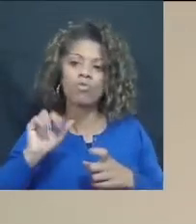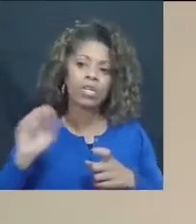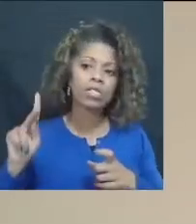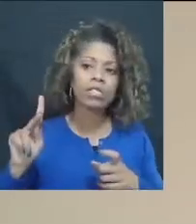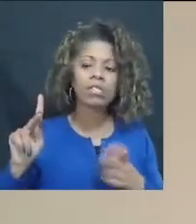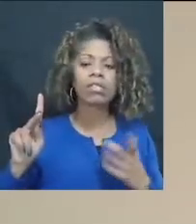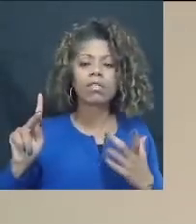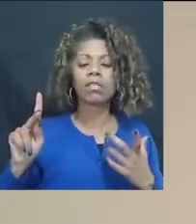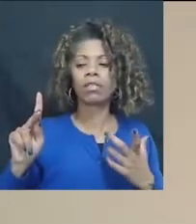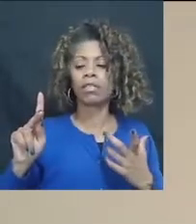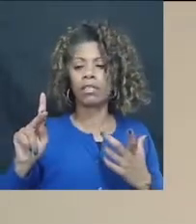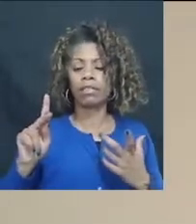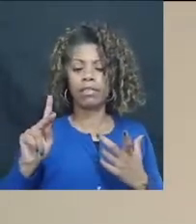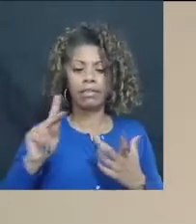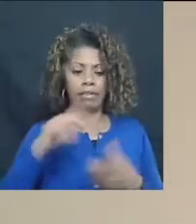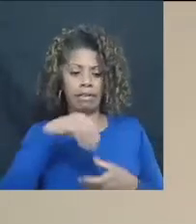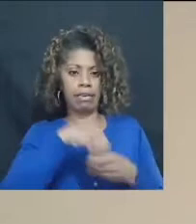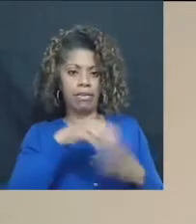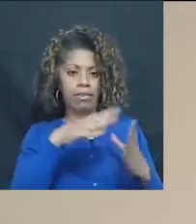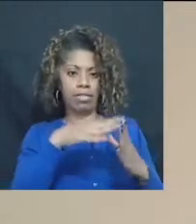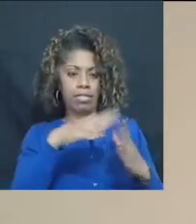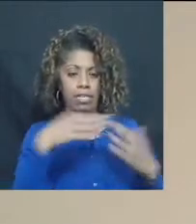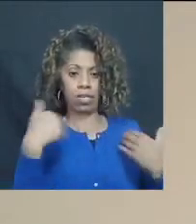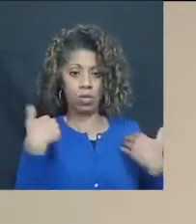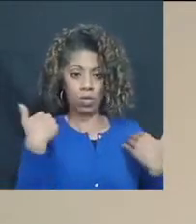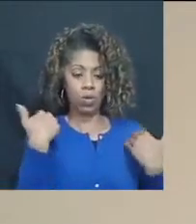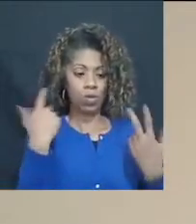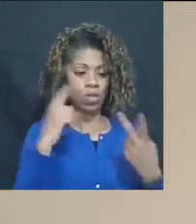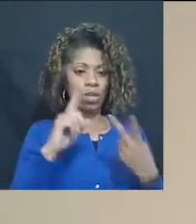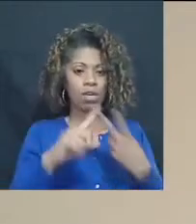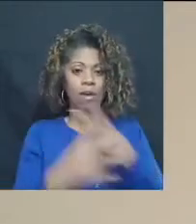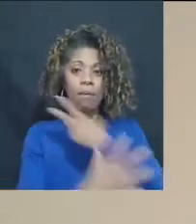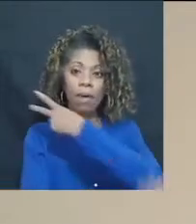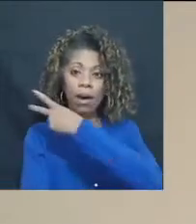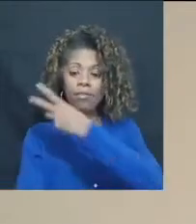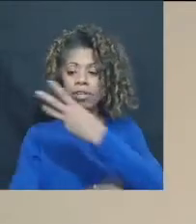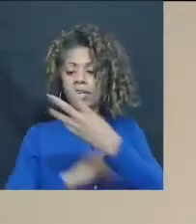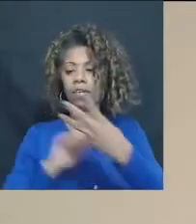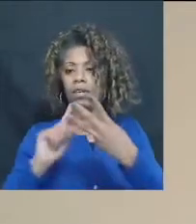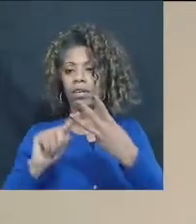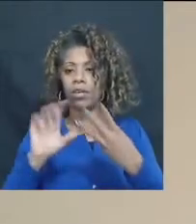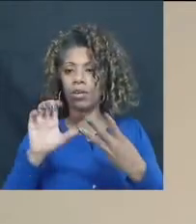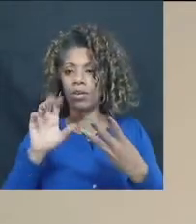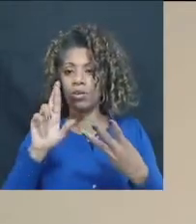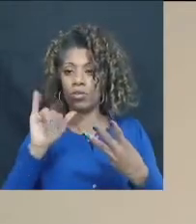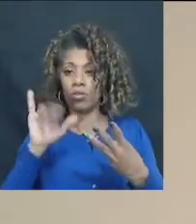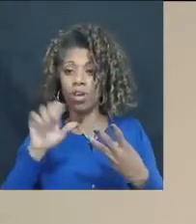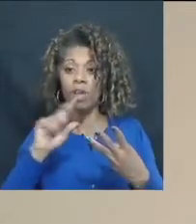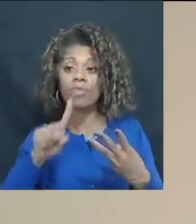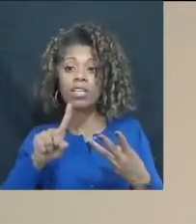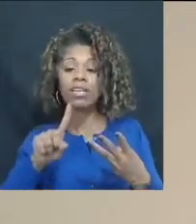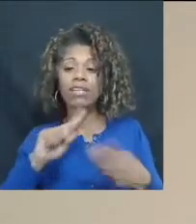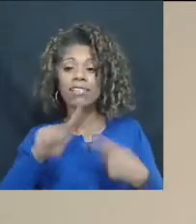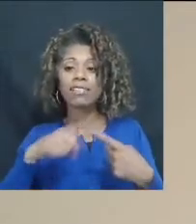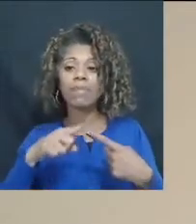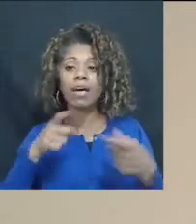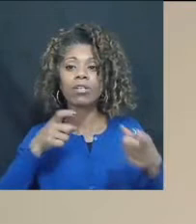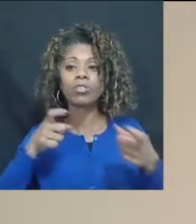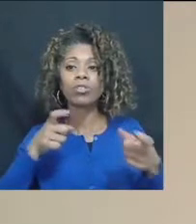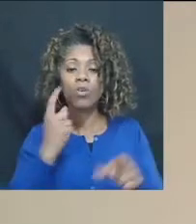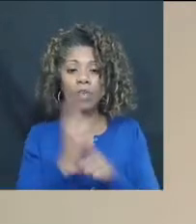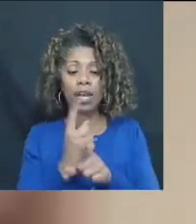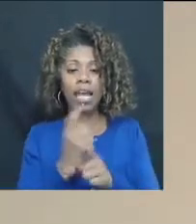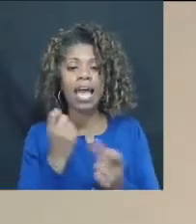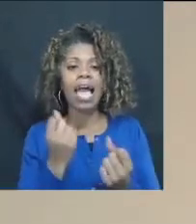youth, of poverty, of crime, like all, it's all about controlling. And think about how many times you've heard